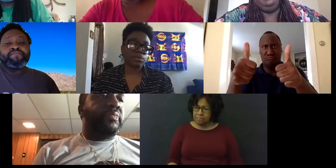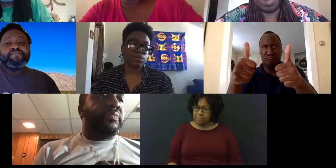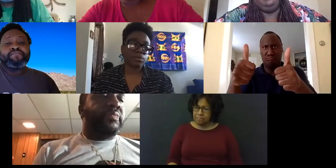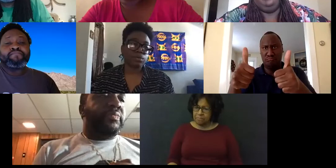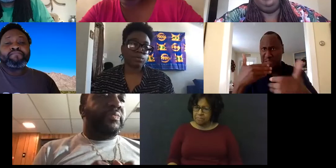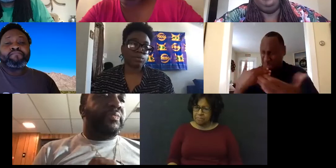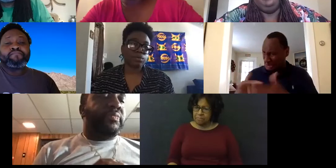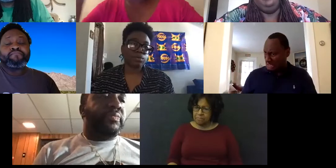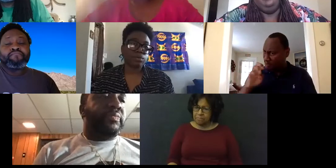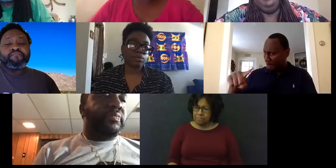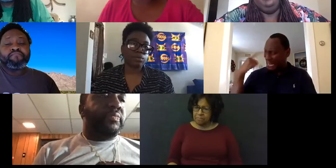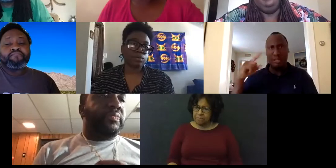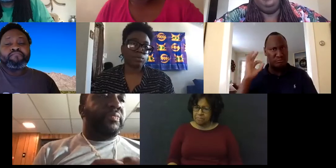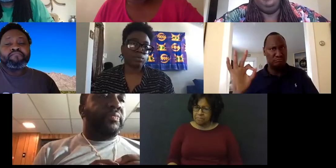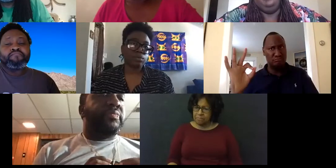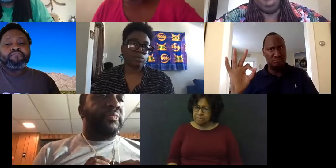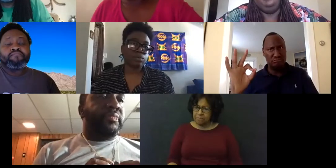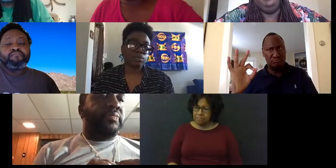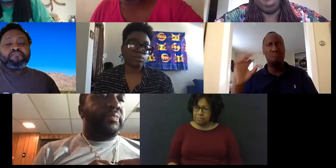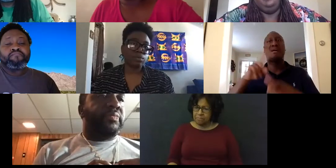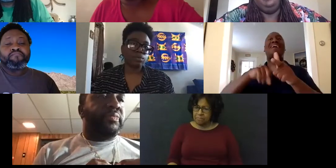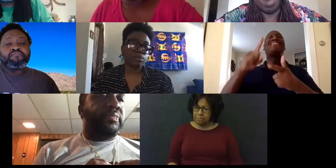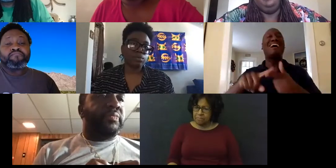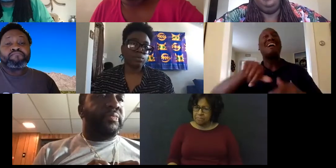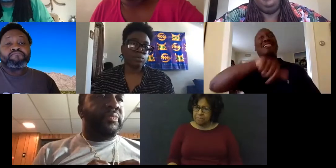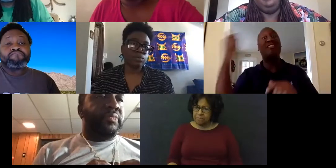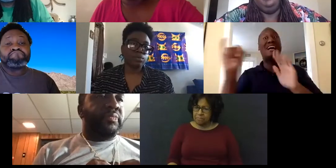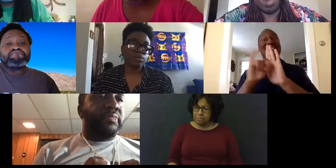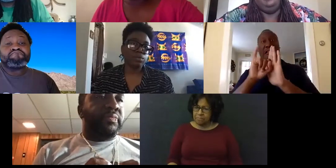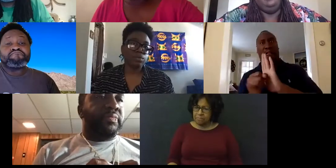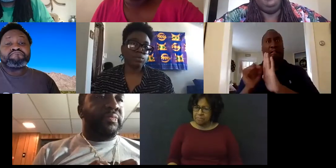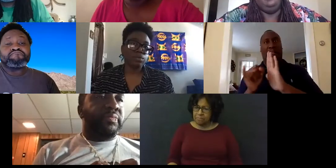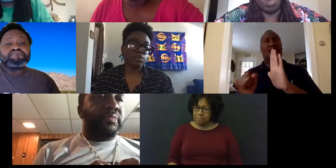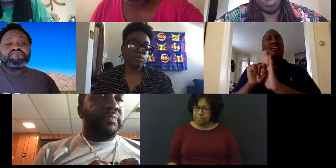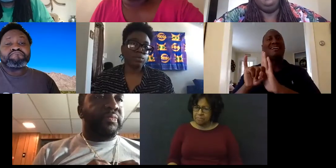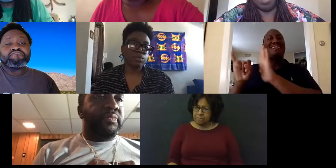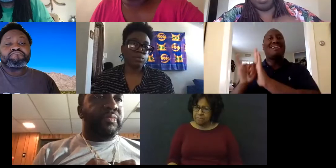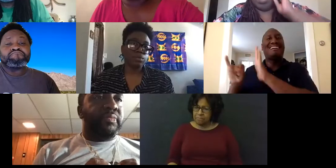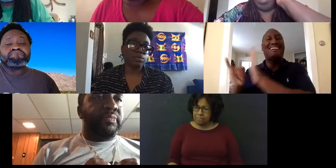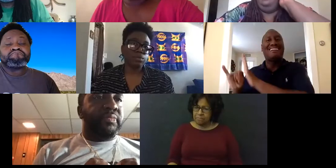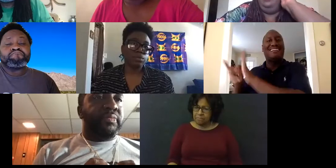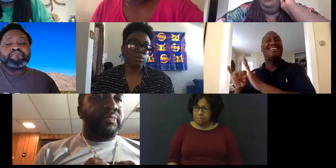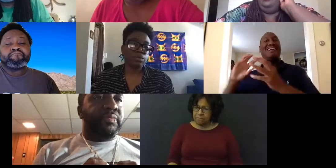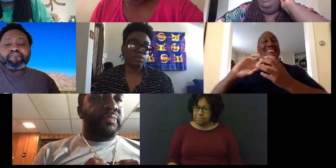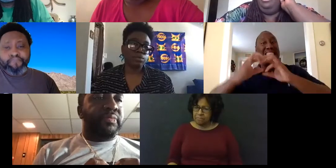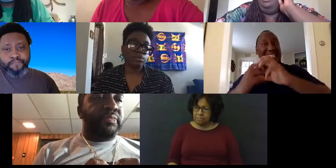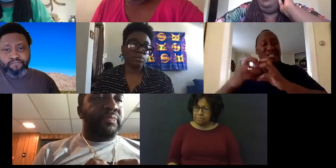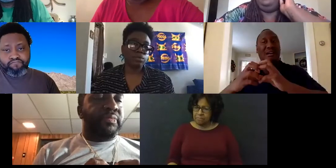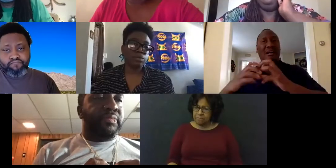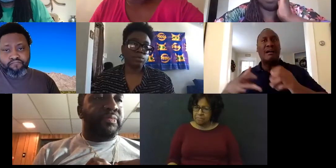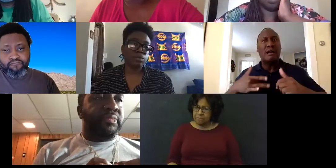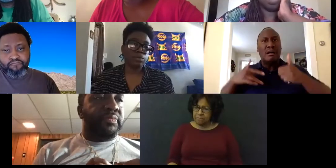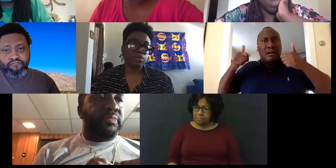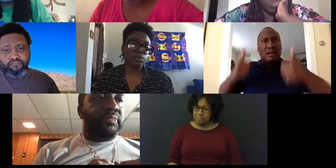We have to show that black identity and show that we are good. And then the other identity will